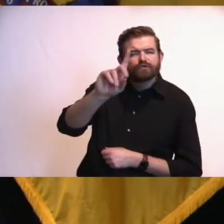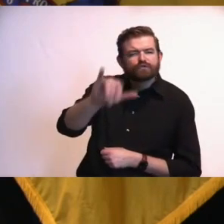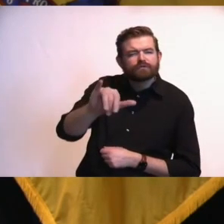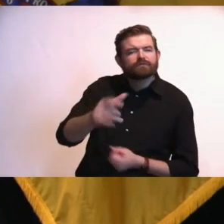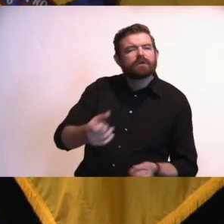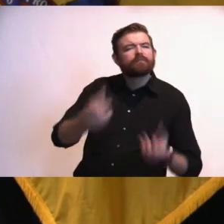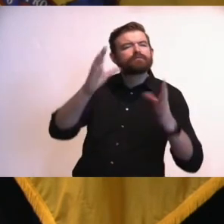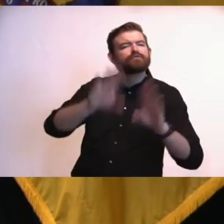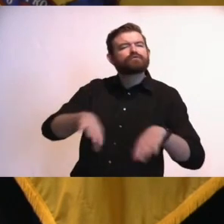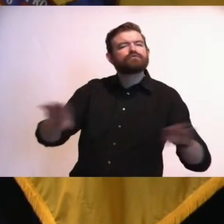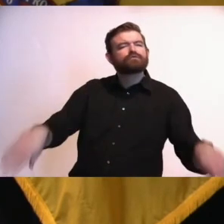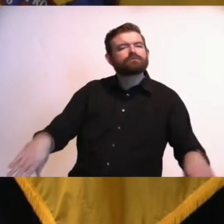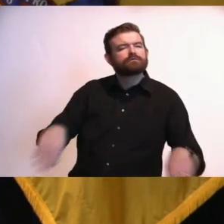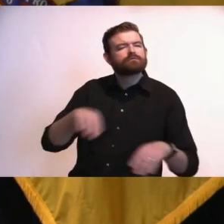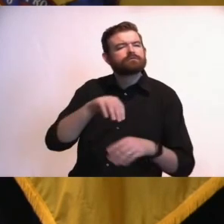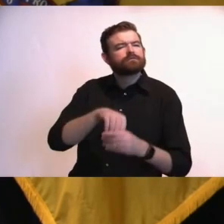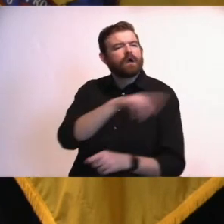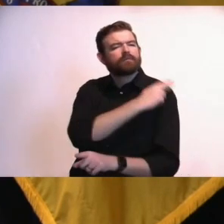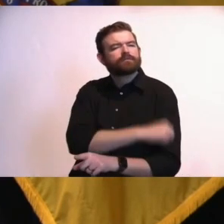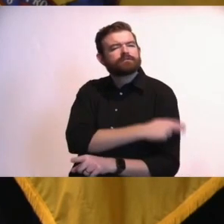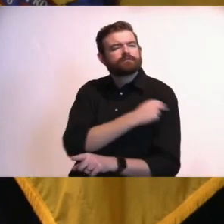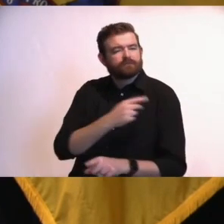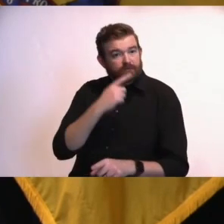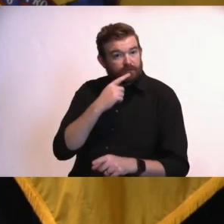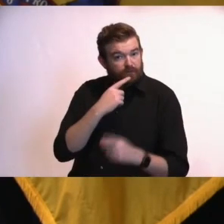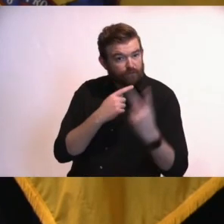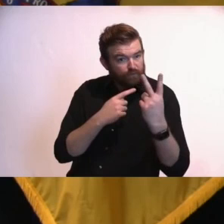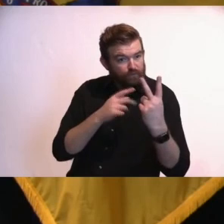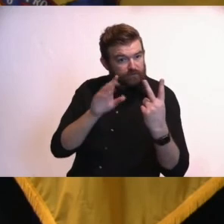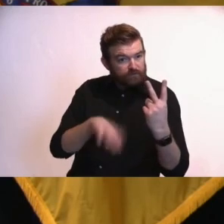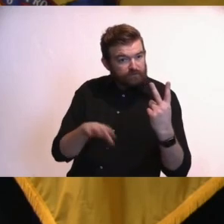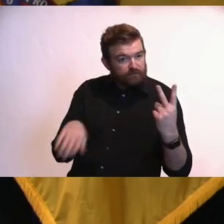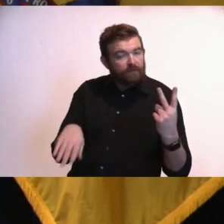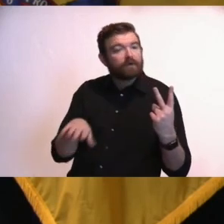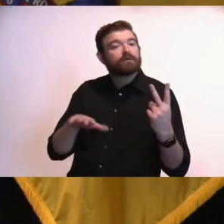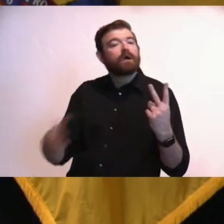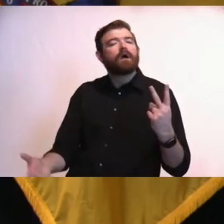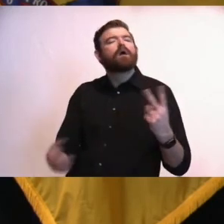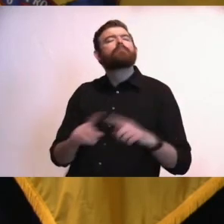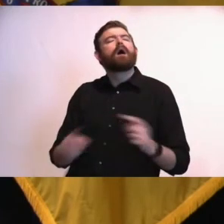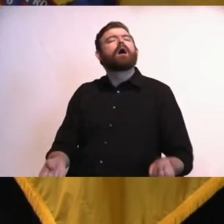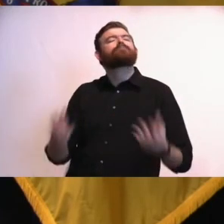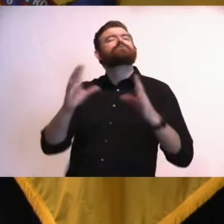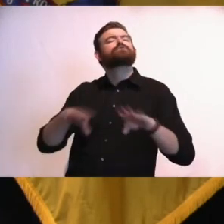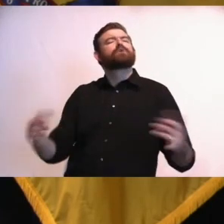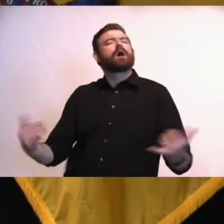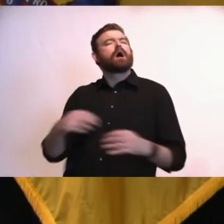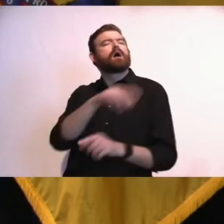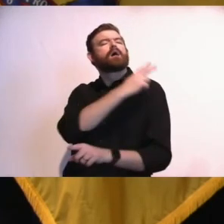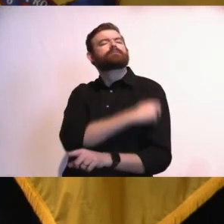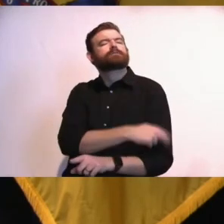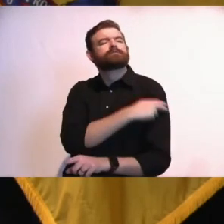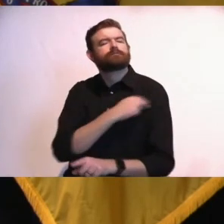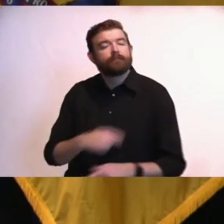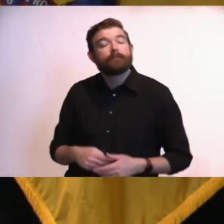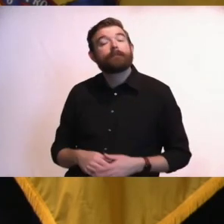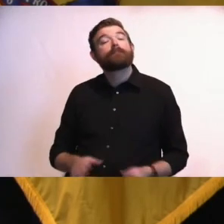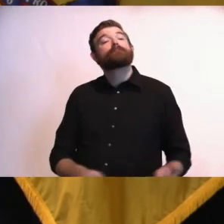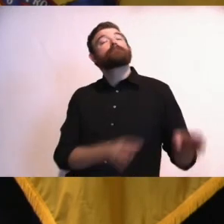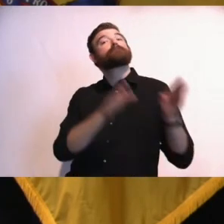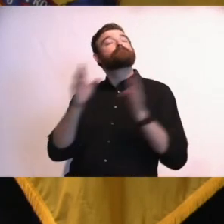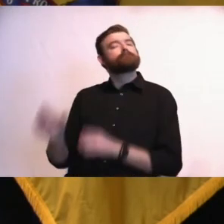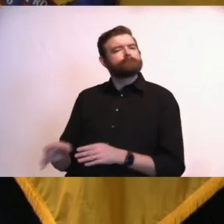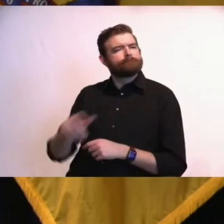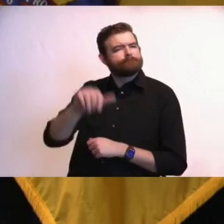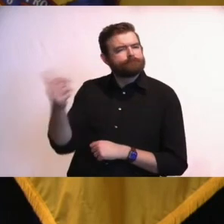recently, but how many kids in total are in the hospital? New positive cases seem to be going down over the past